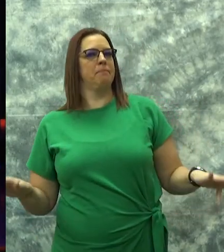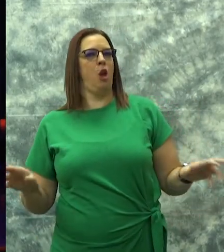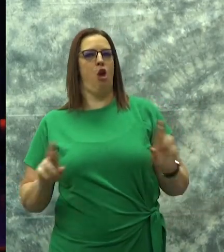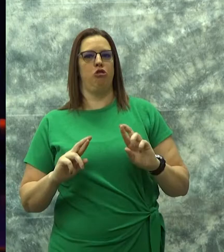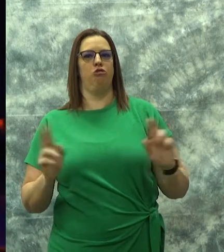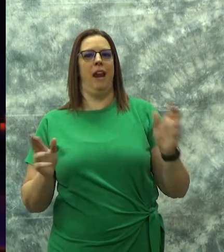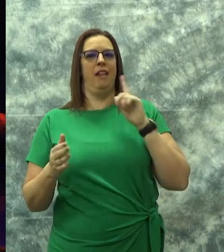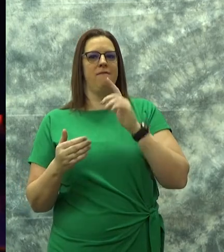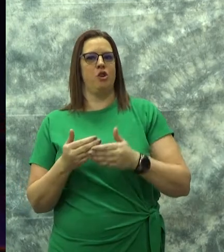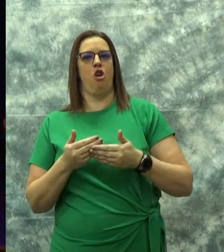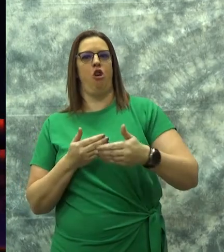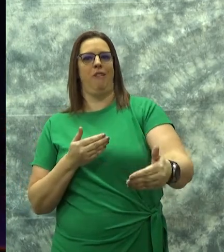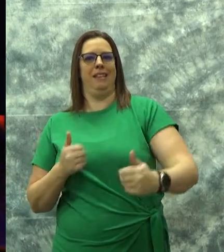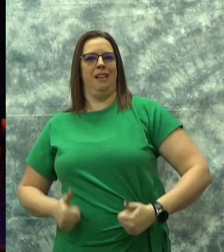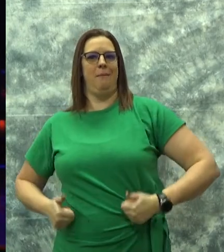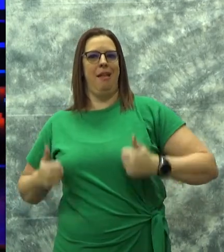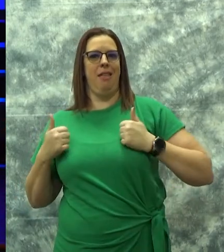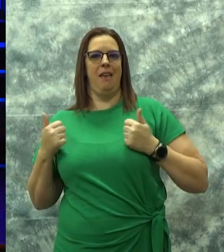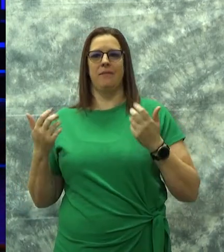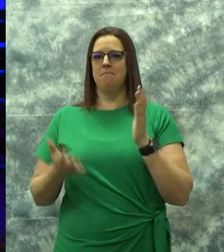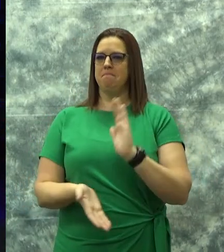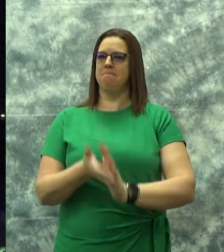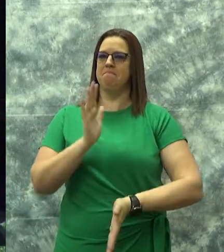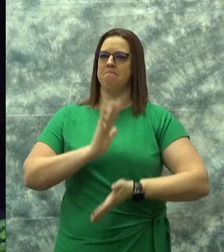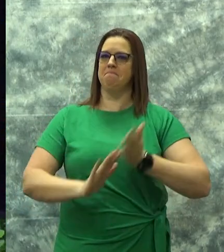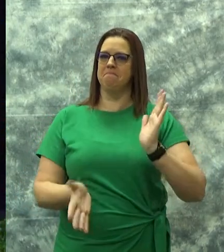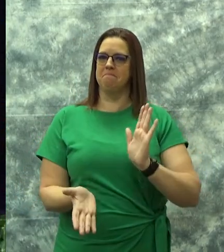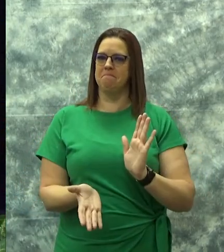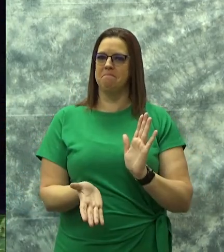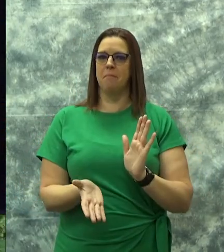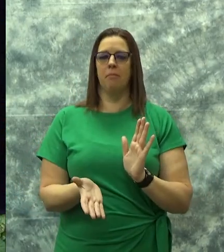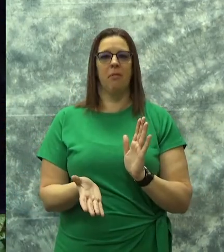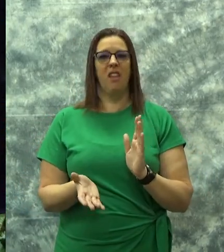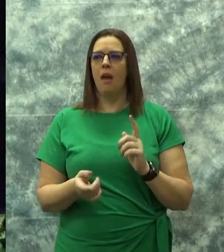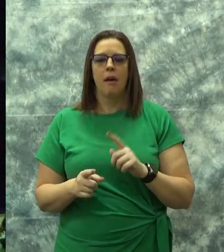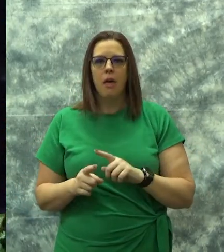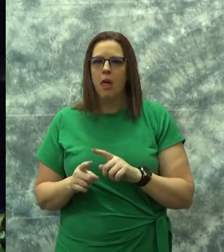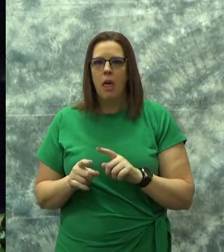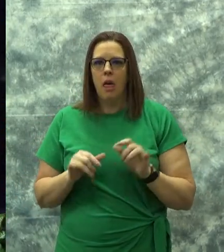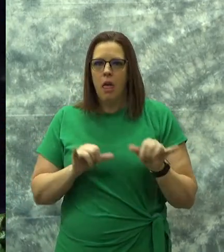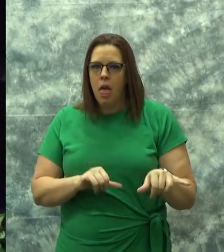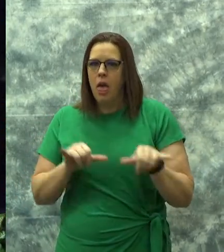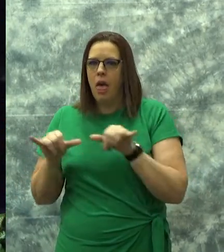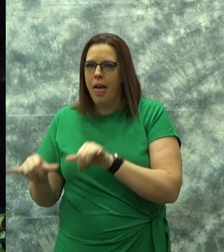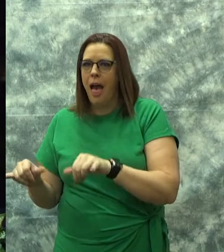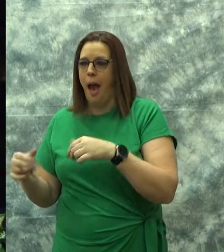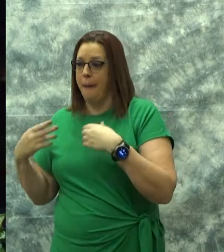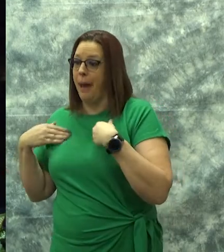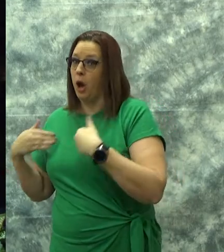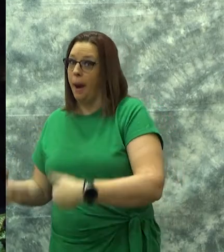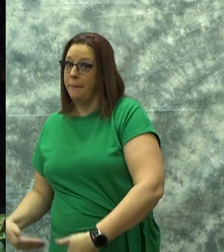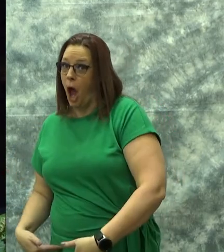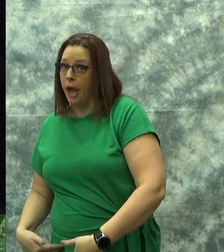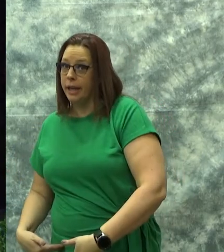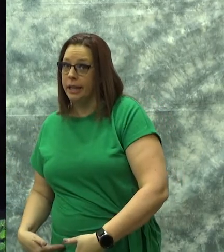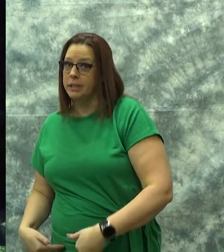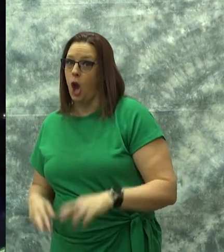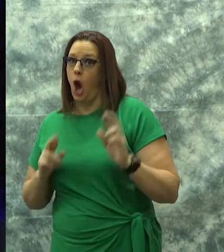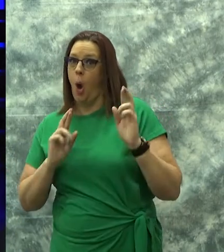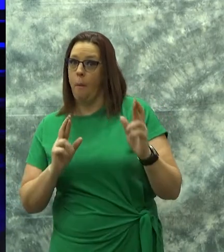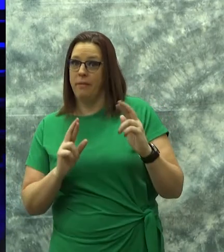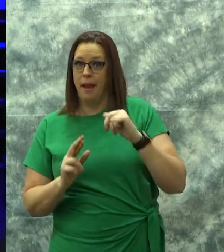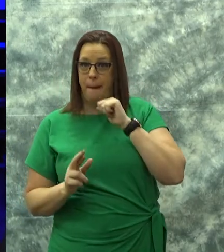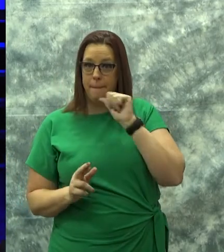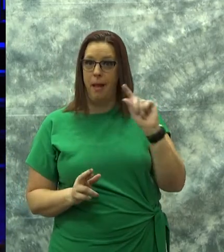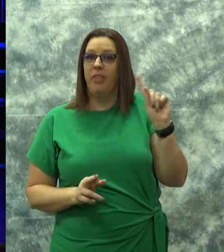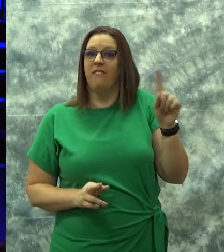all set for the rest of my life. I'm done. And just like I revealed a moment ago about the body, I'm here to tell you,